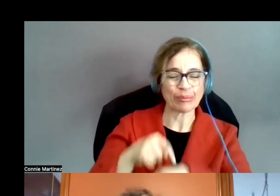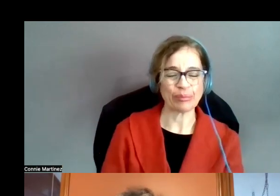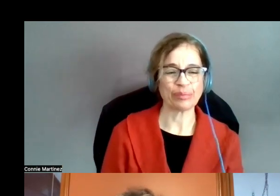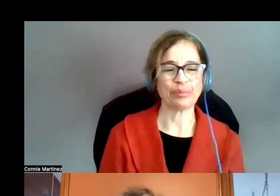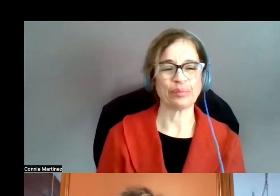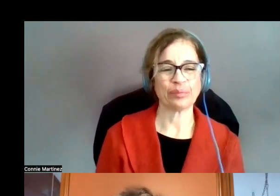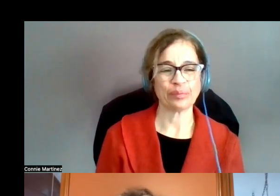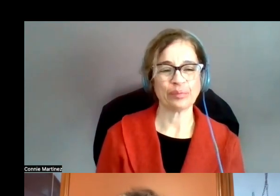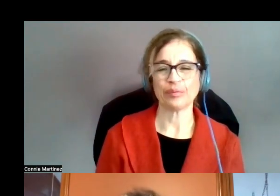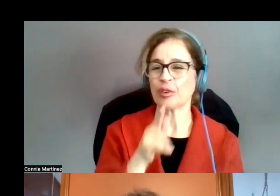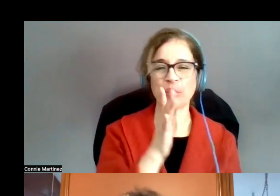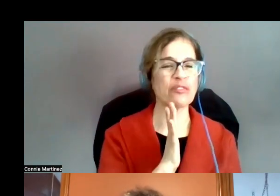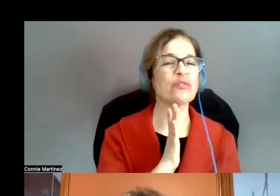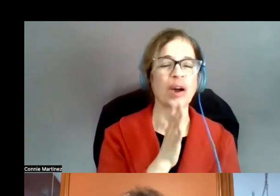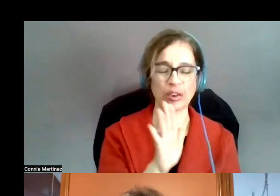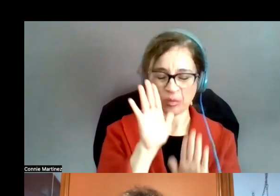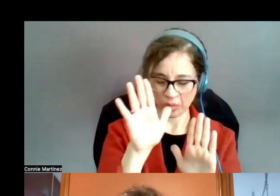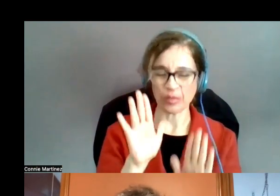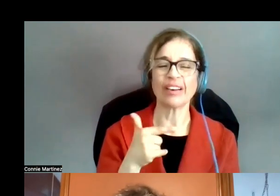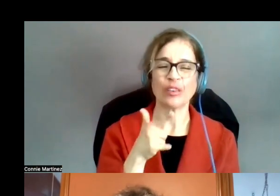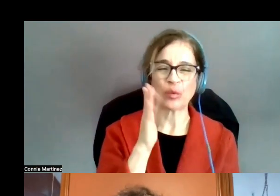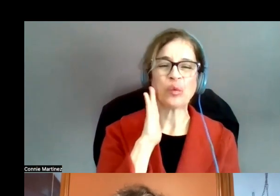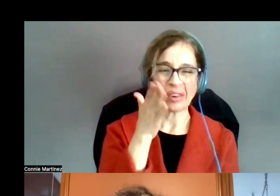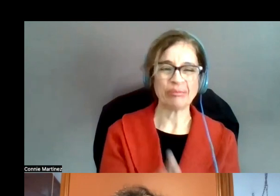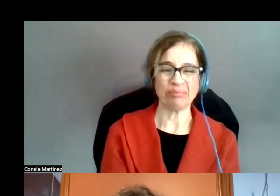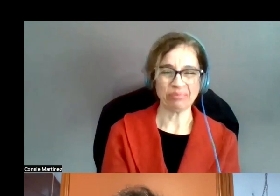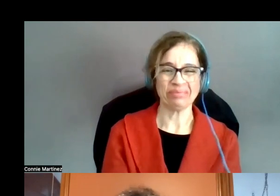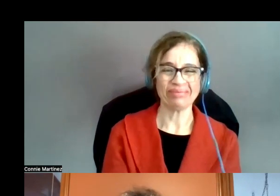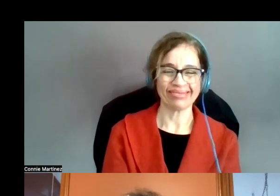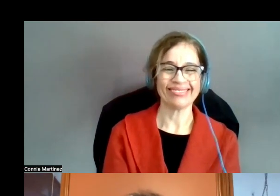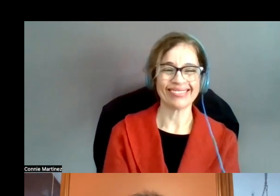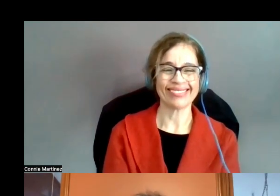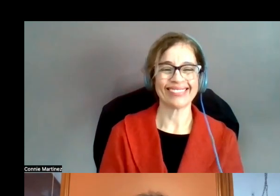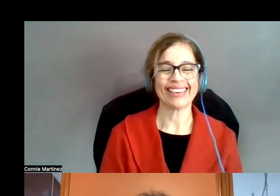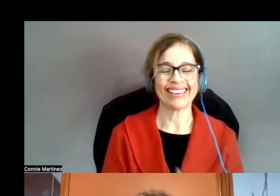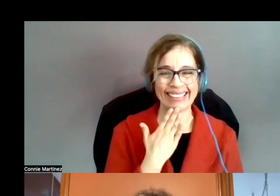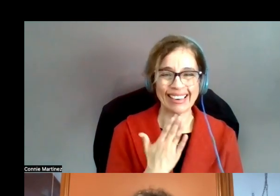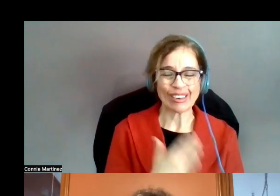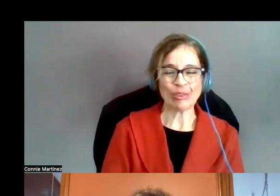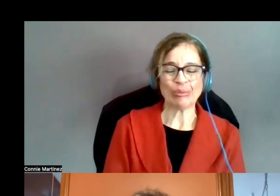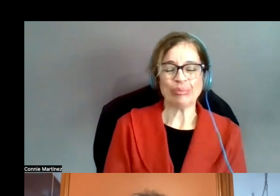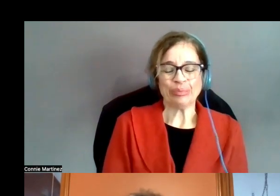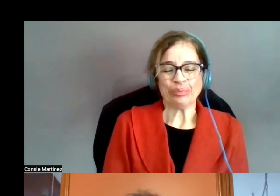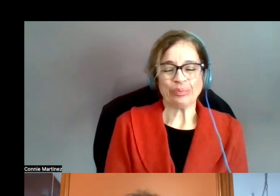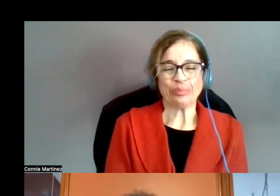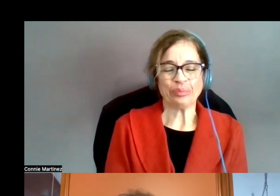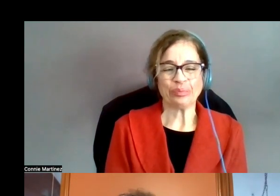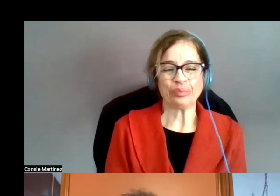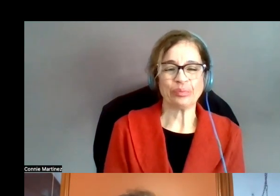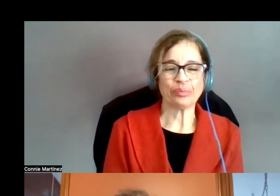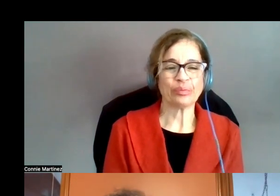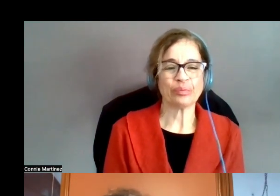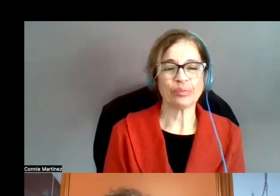Oh, no, you'll be fine. You'll be great. I know you will. Thank you. It'll be fun.